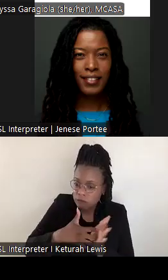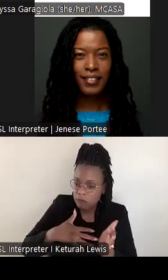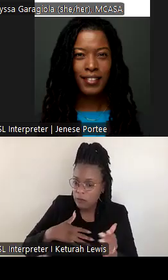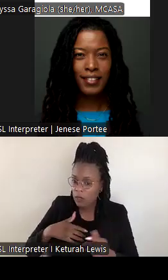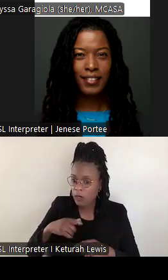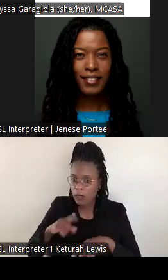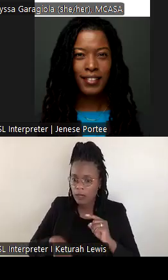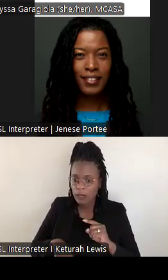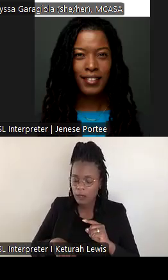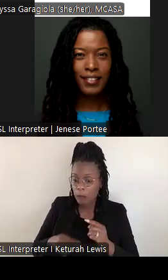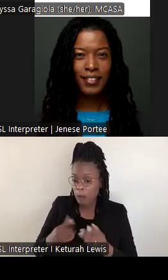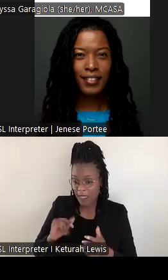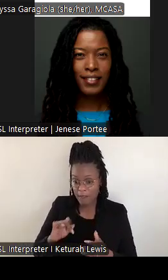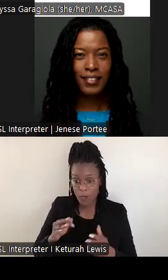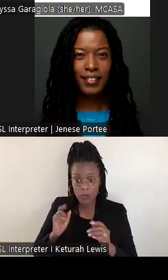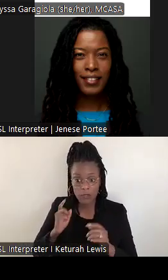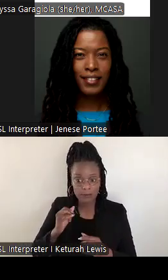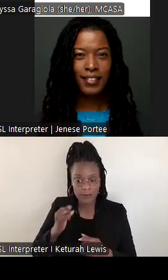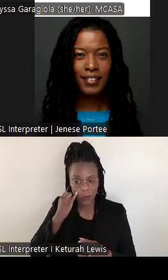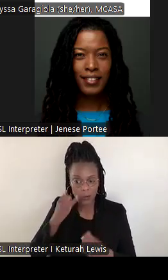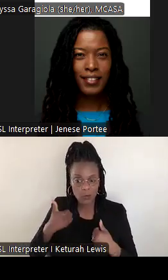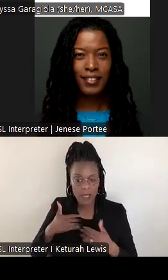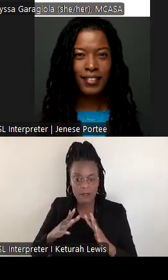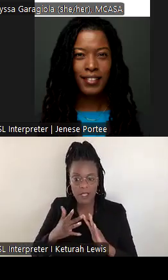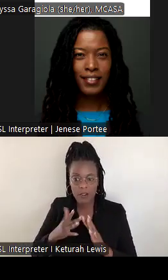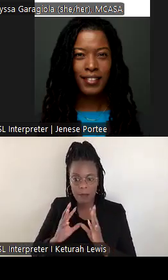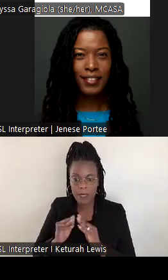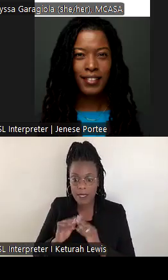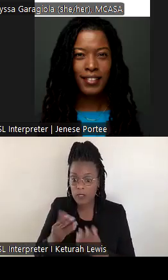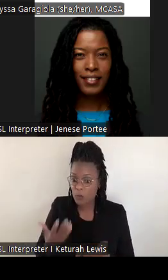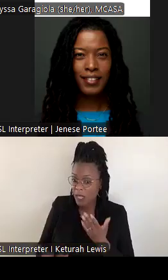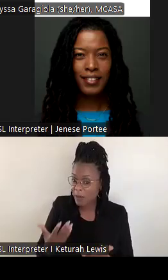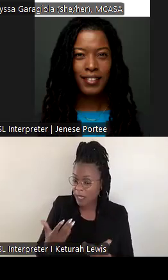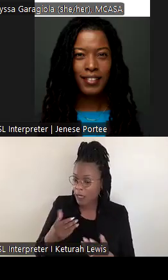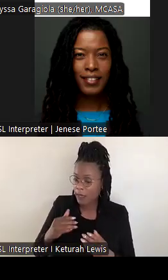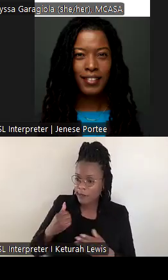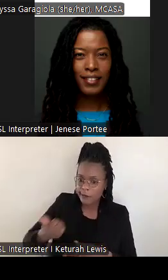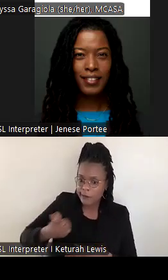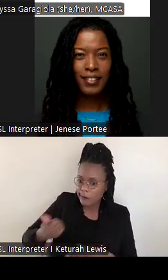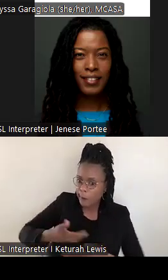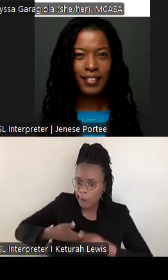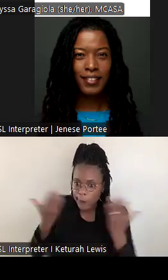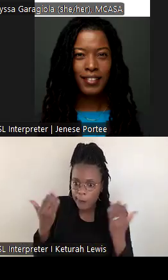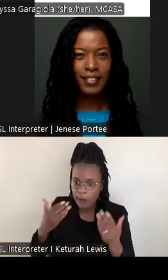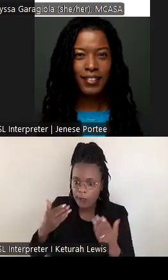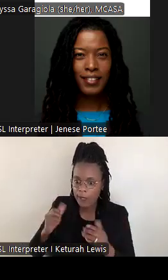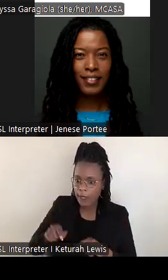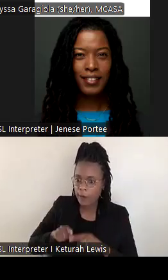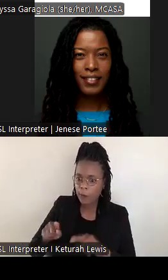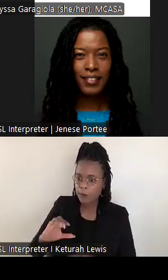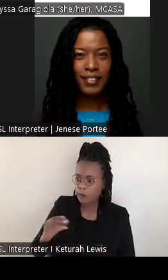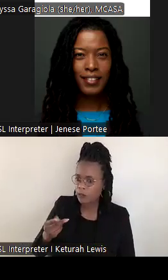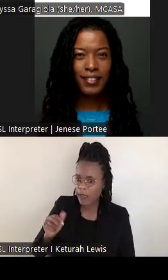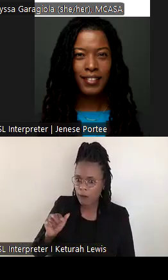meetings. They may not have adequate transportation or childcare to attend meetings with the Sexual Assault Legal Institute. So it's important